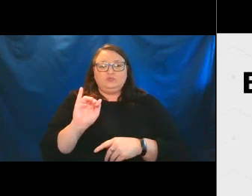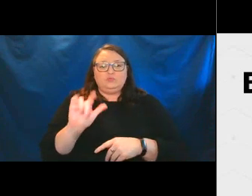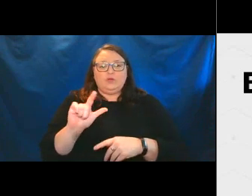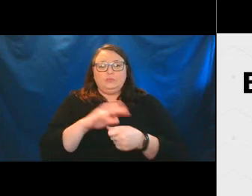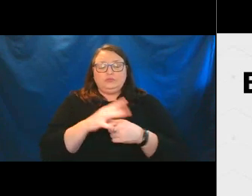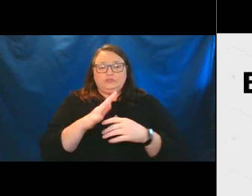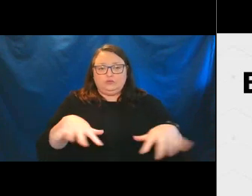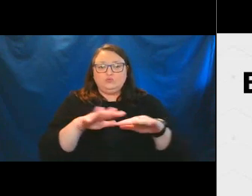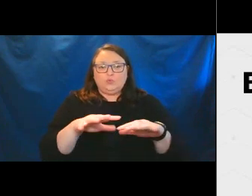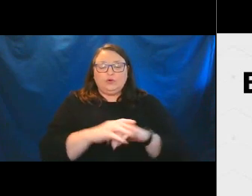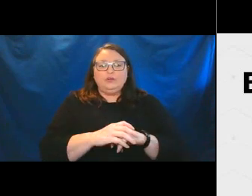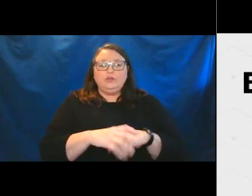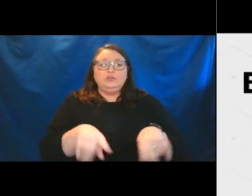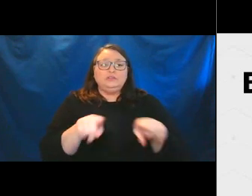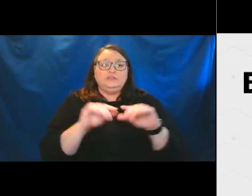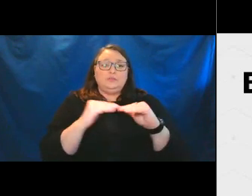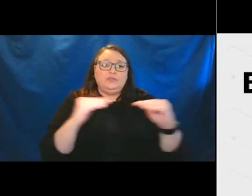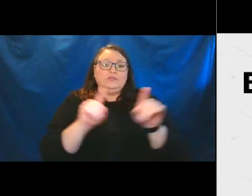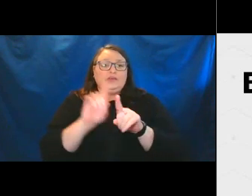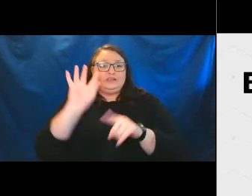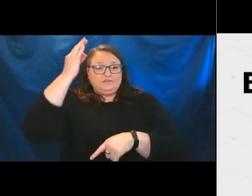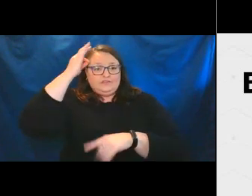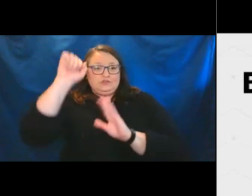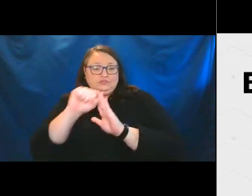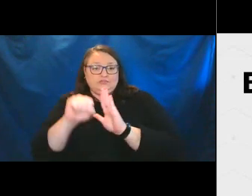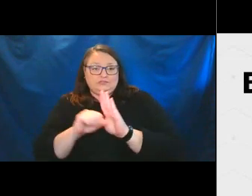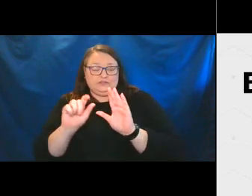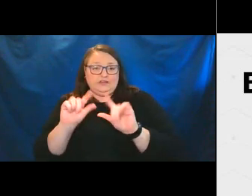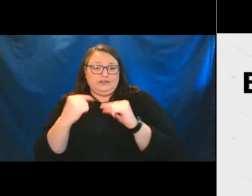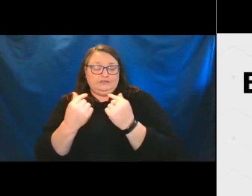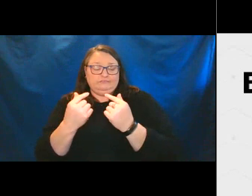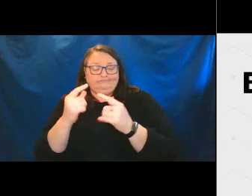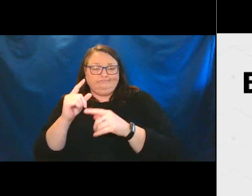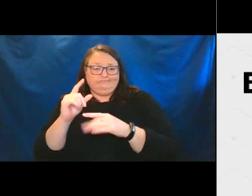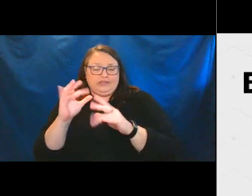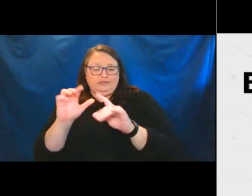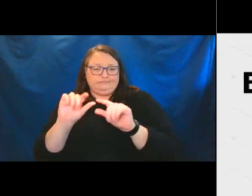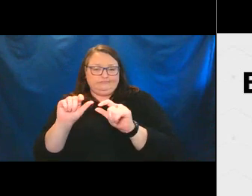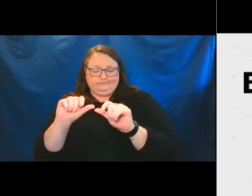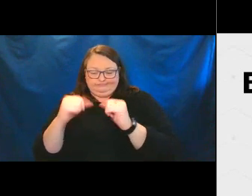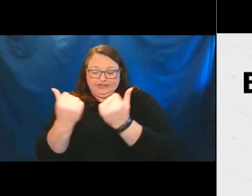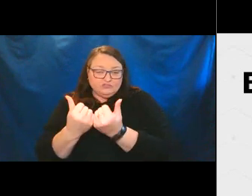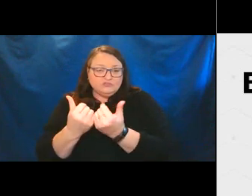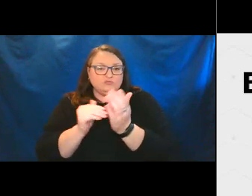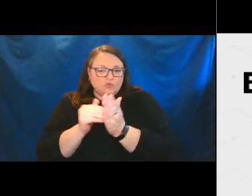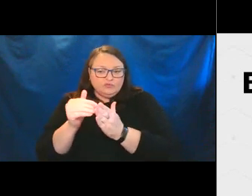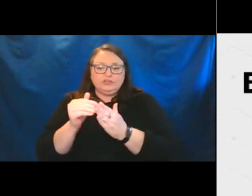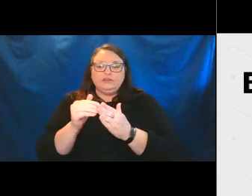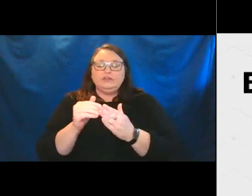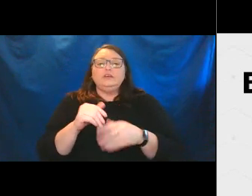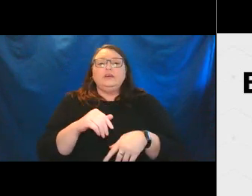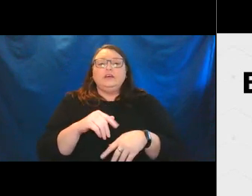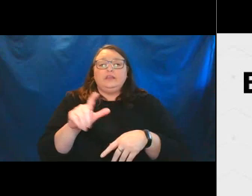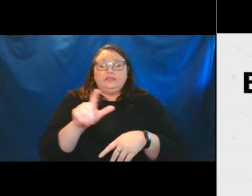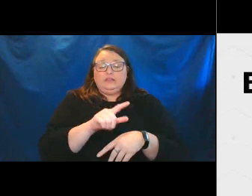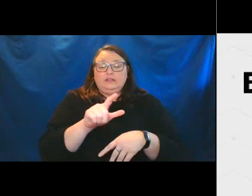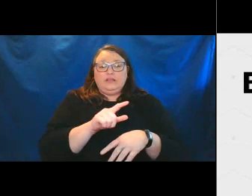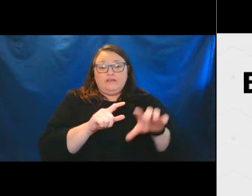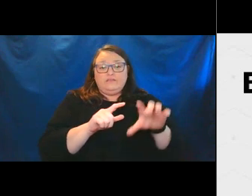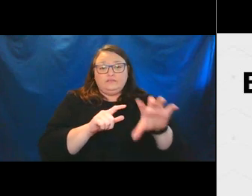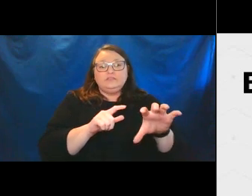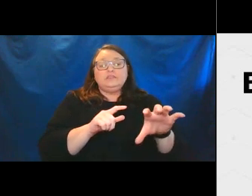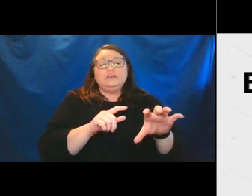sitting in the same levels of federal and state government agencies often. And the graphic in the bottom left is courtesy of the Alaska Center for Climate